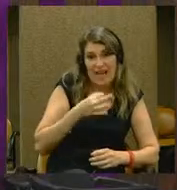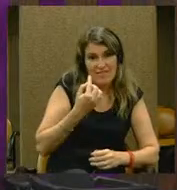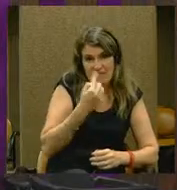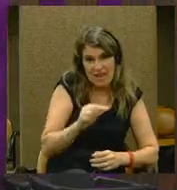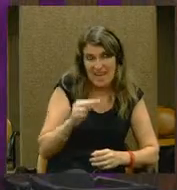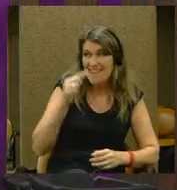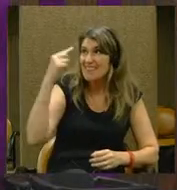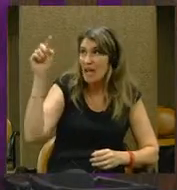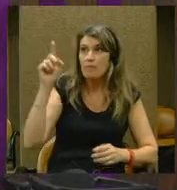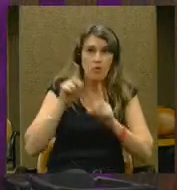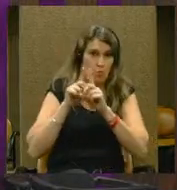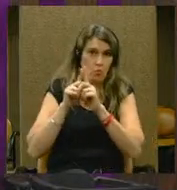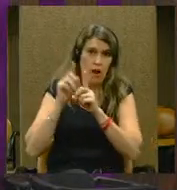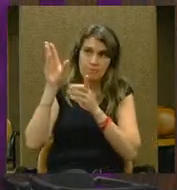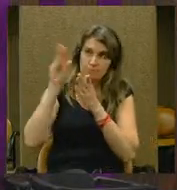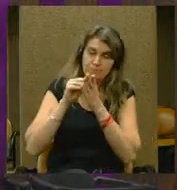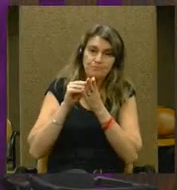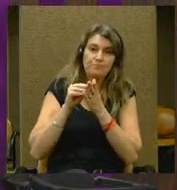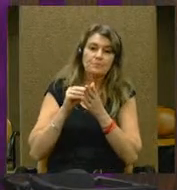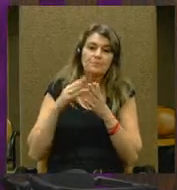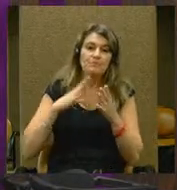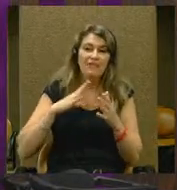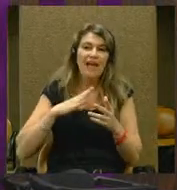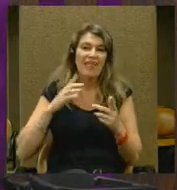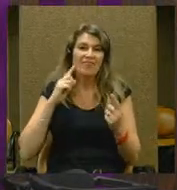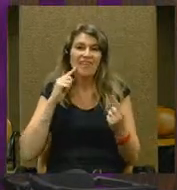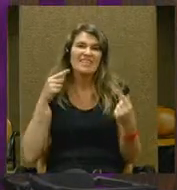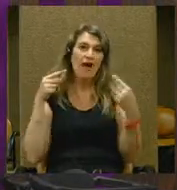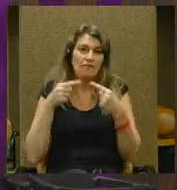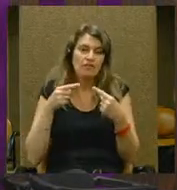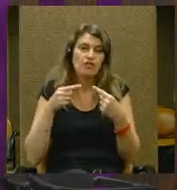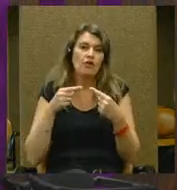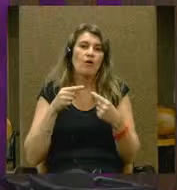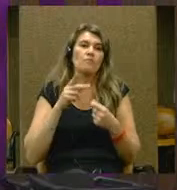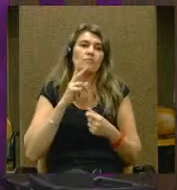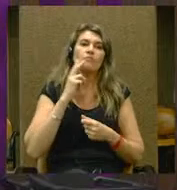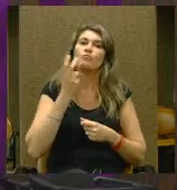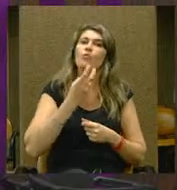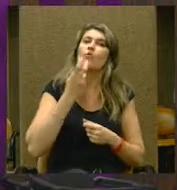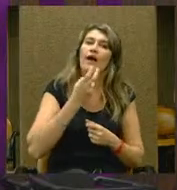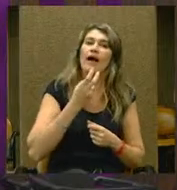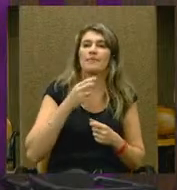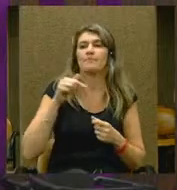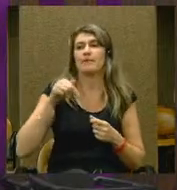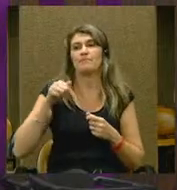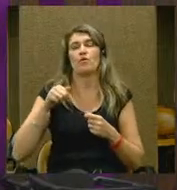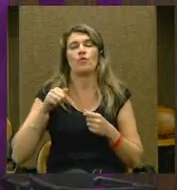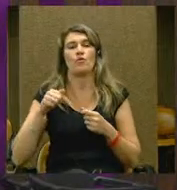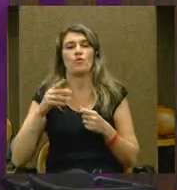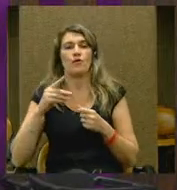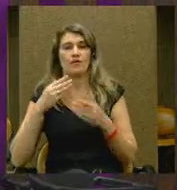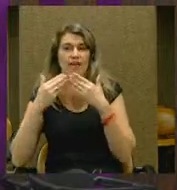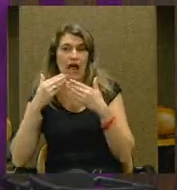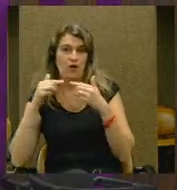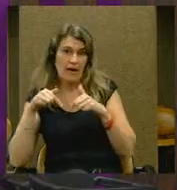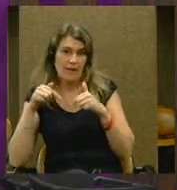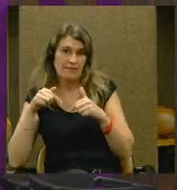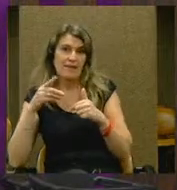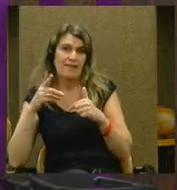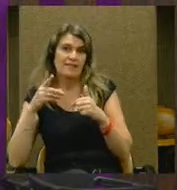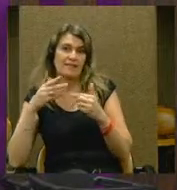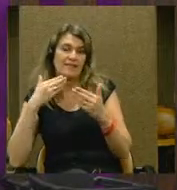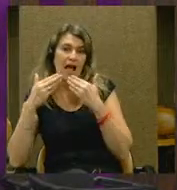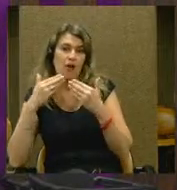regional reality. So I think now we are faced with the challenge of moving forward,